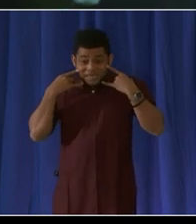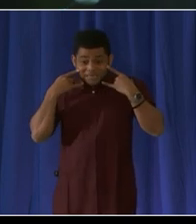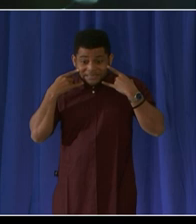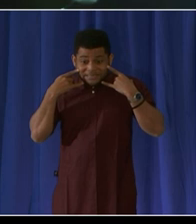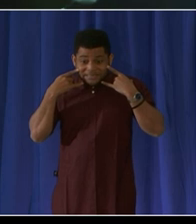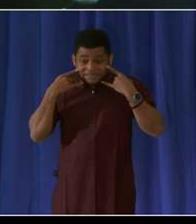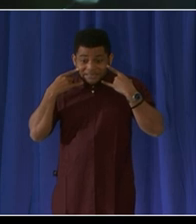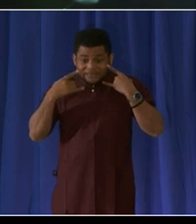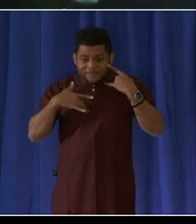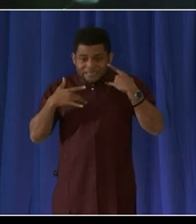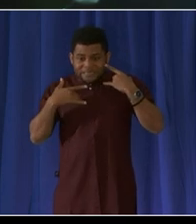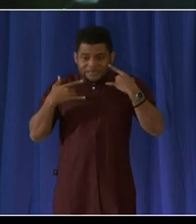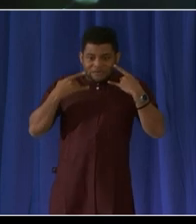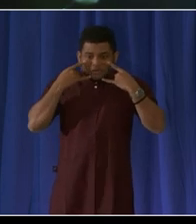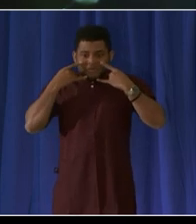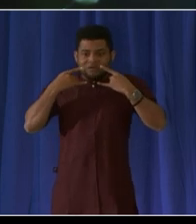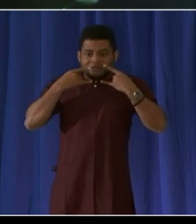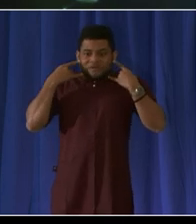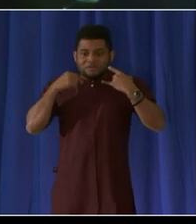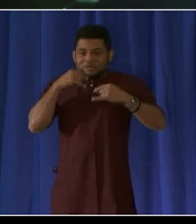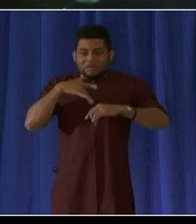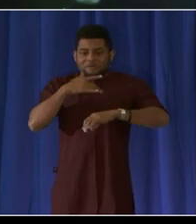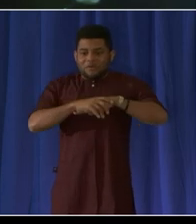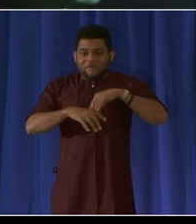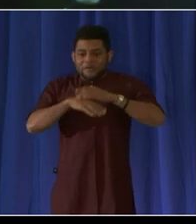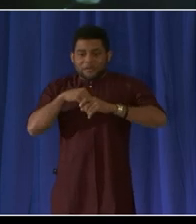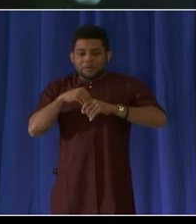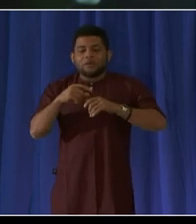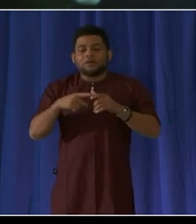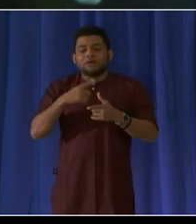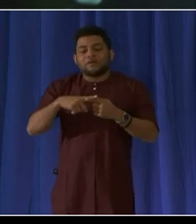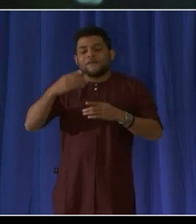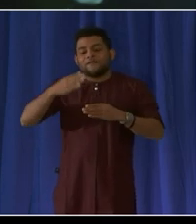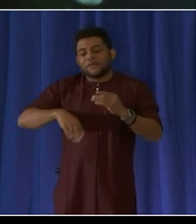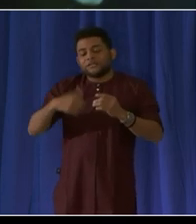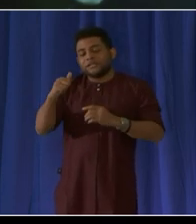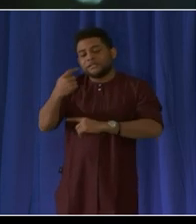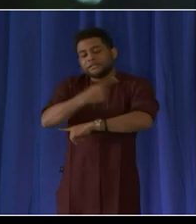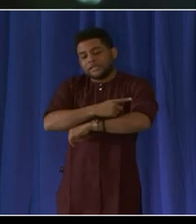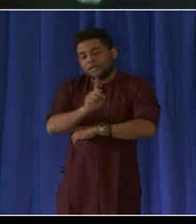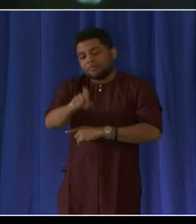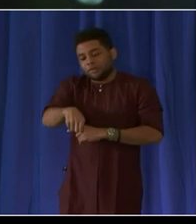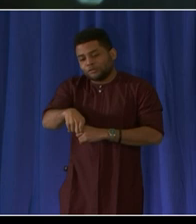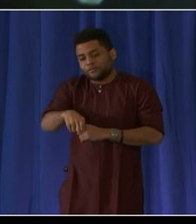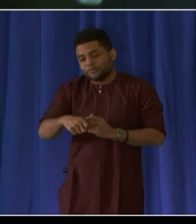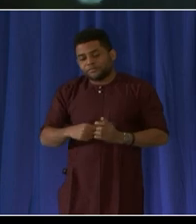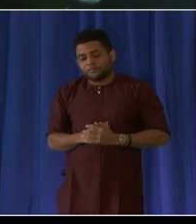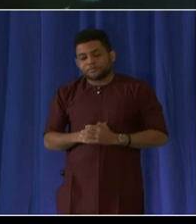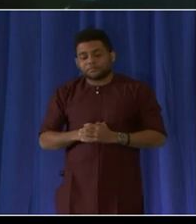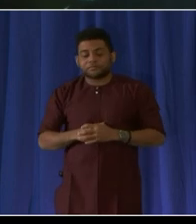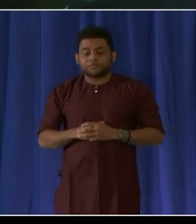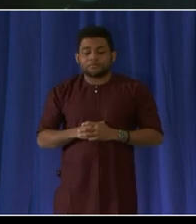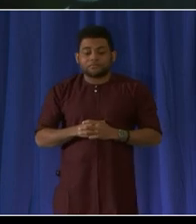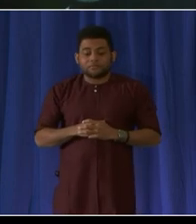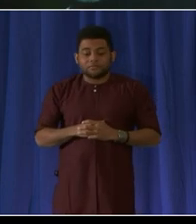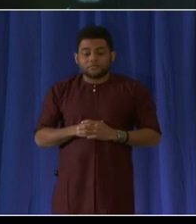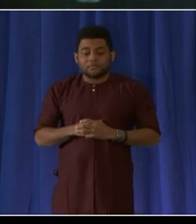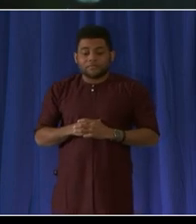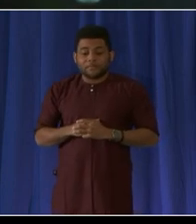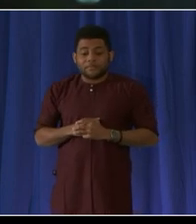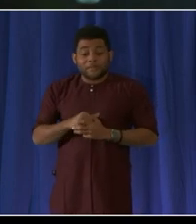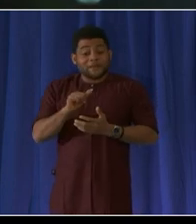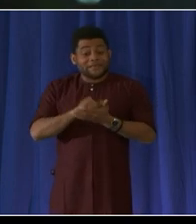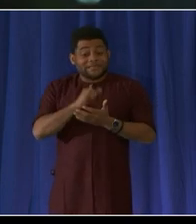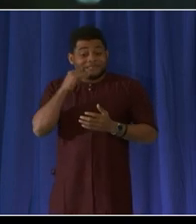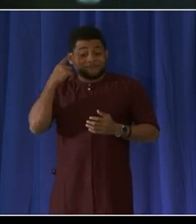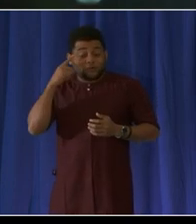to wear a well-fitted mask, then you have to complete the 10 days of quarantining. That is